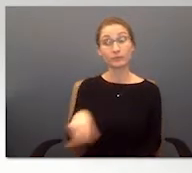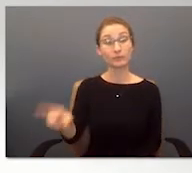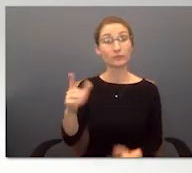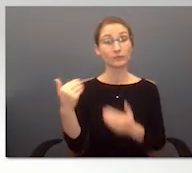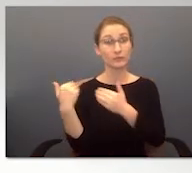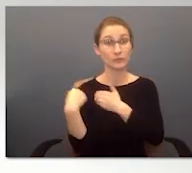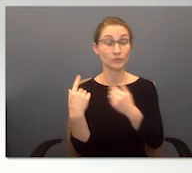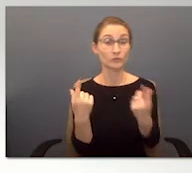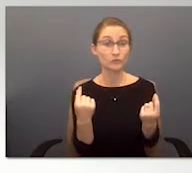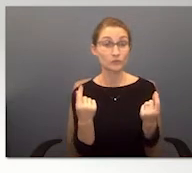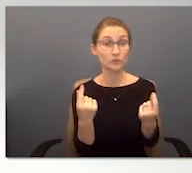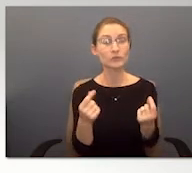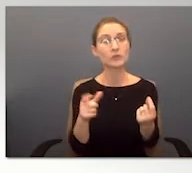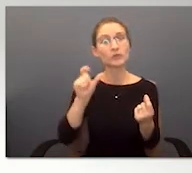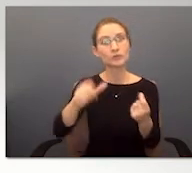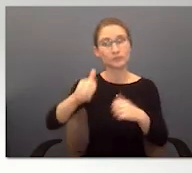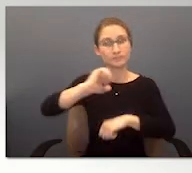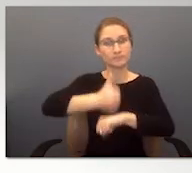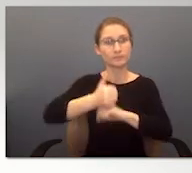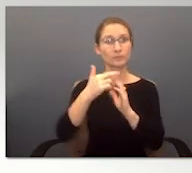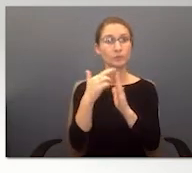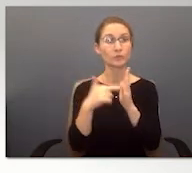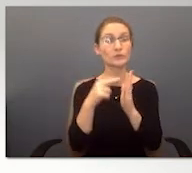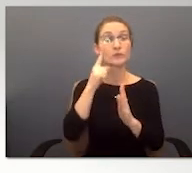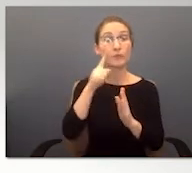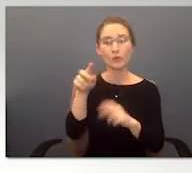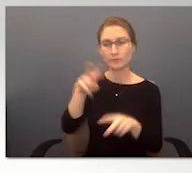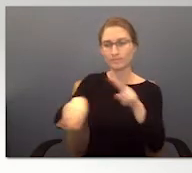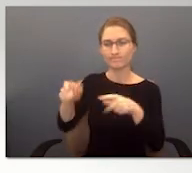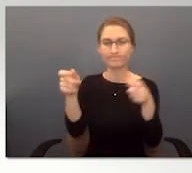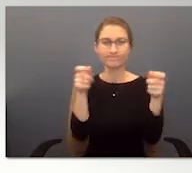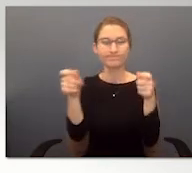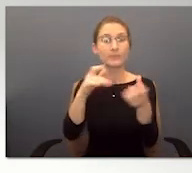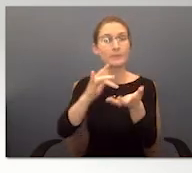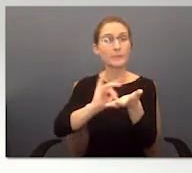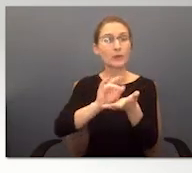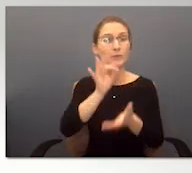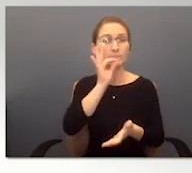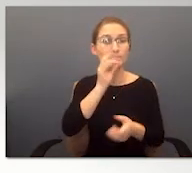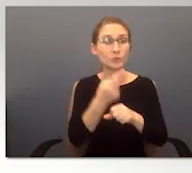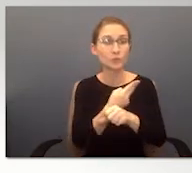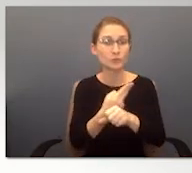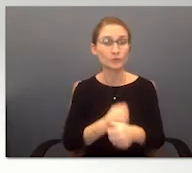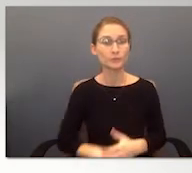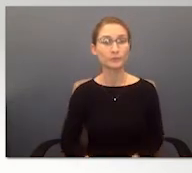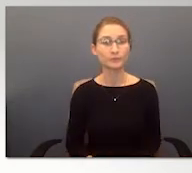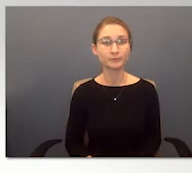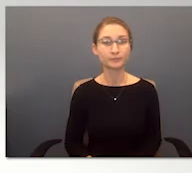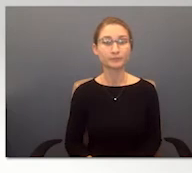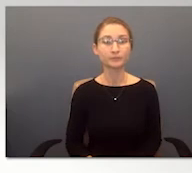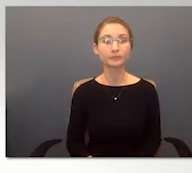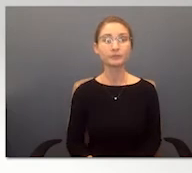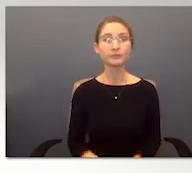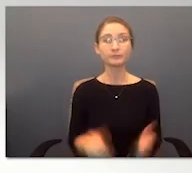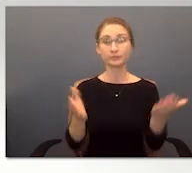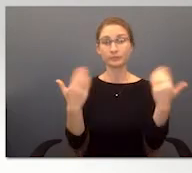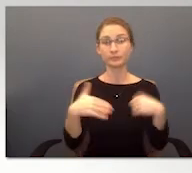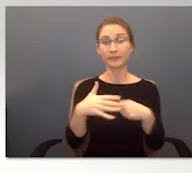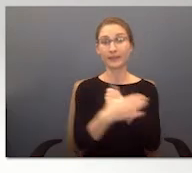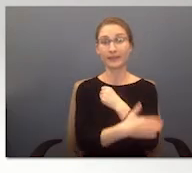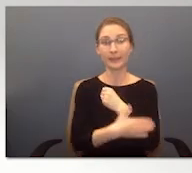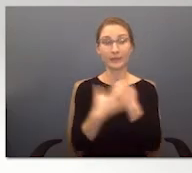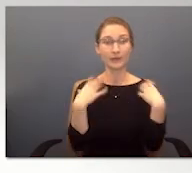for implementing the department's rules for medical marijuana and overseeing the medical marijuana use registry. Here are our county